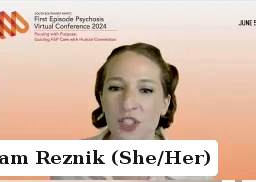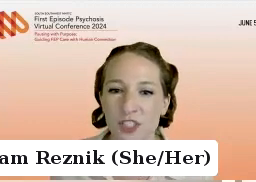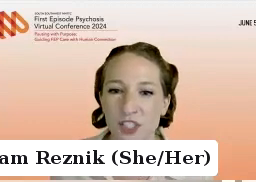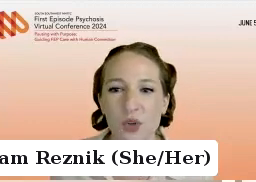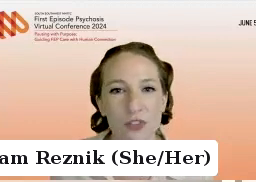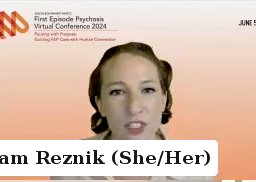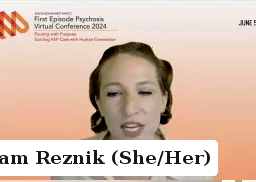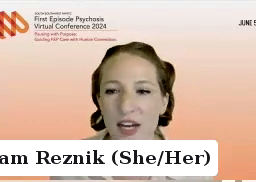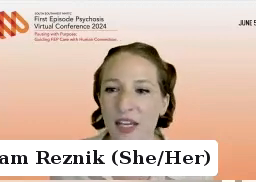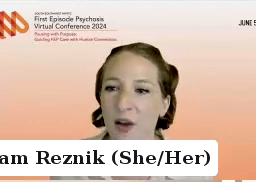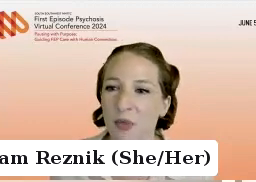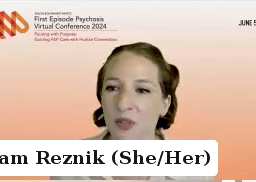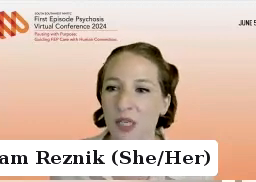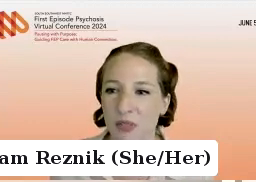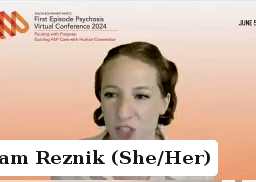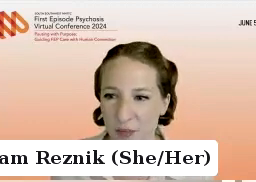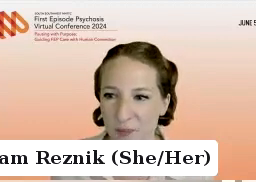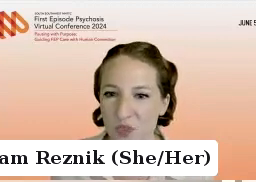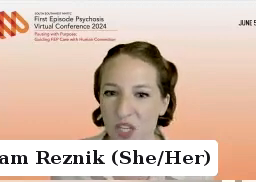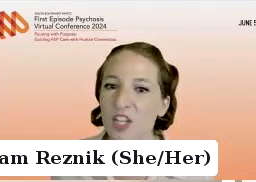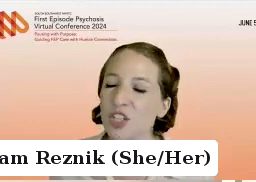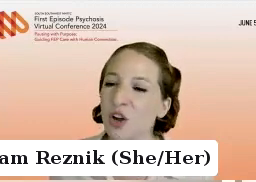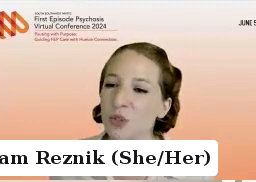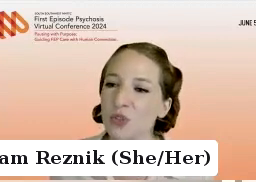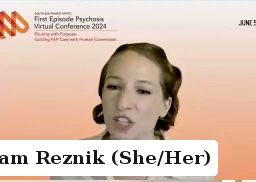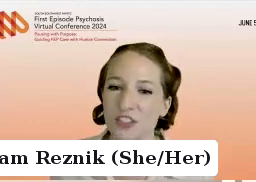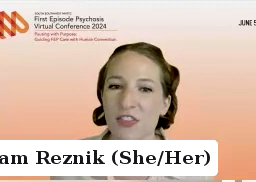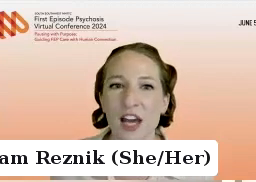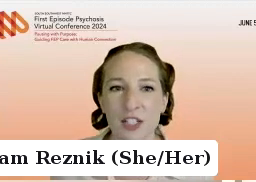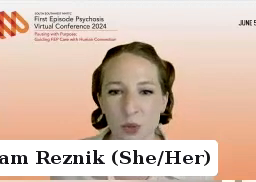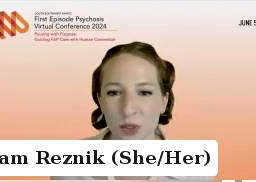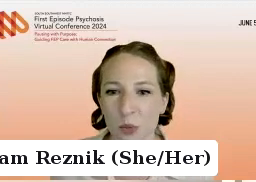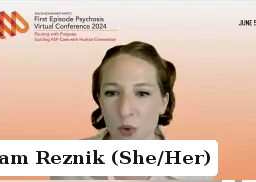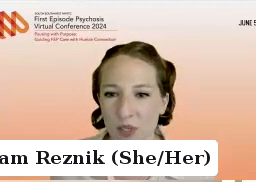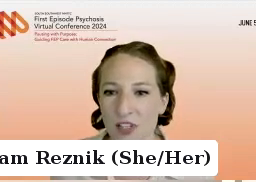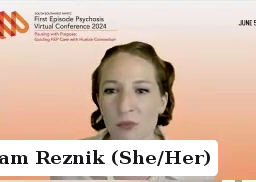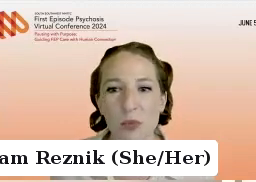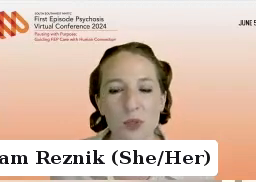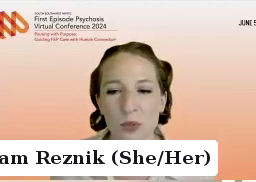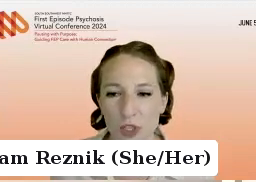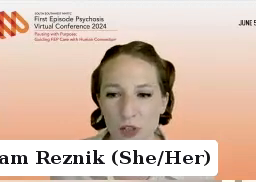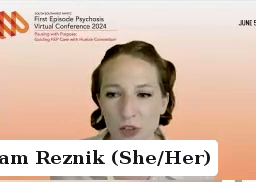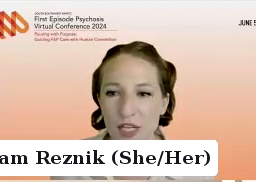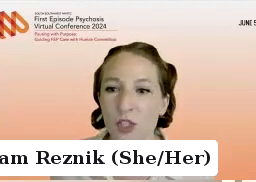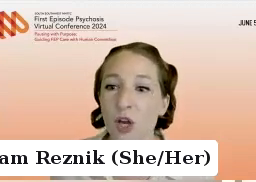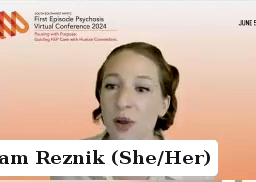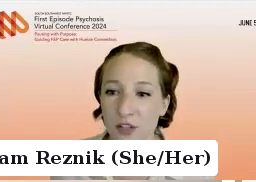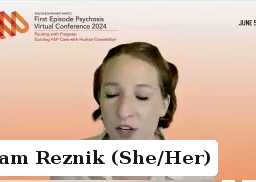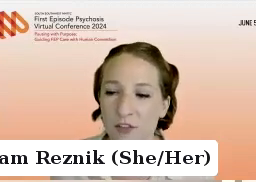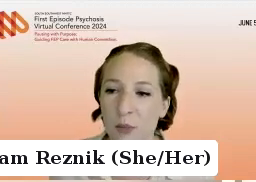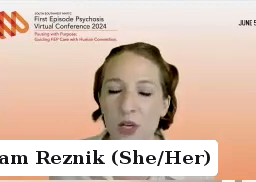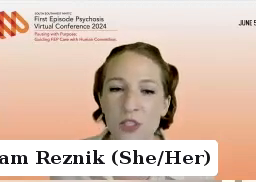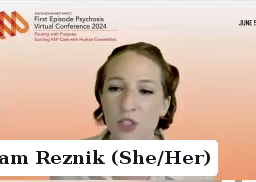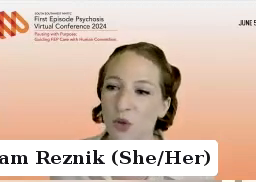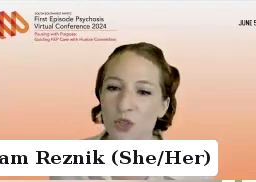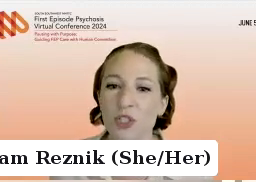Health Services Oversight and Accountability Commission. She also serves on the editorial boards of multiple journals and is co-editor